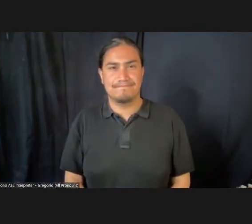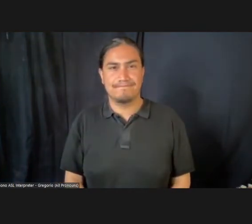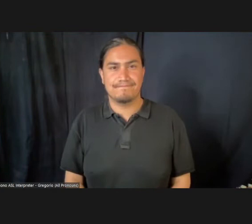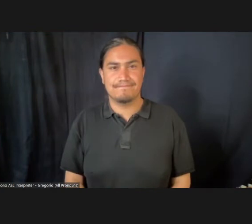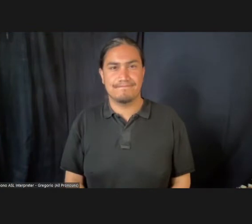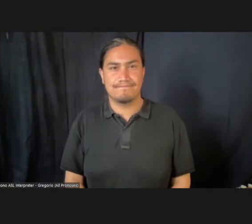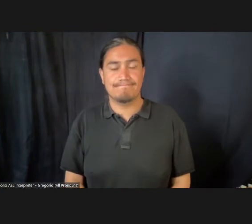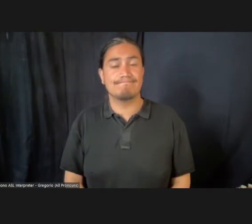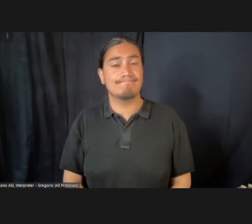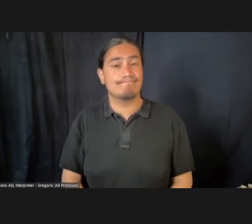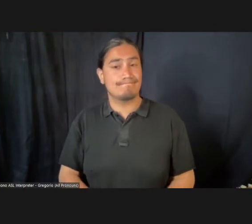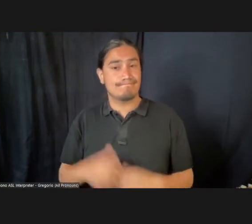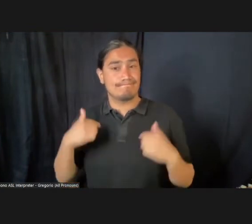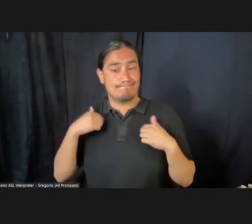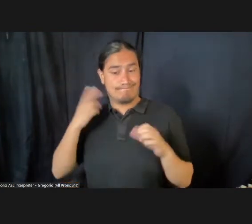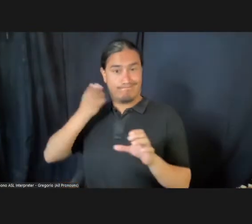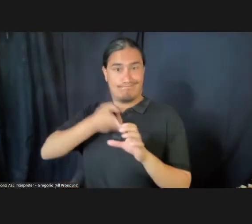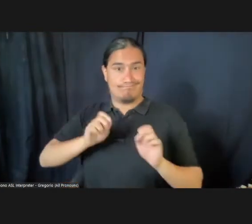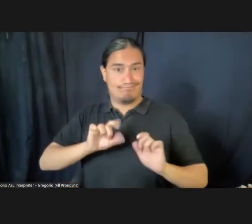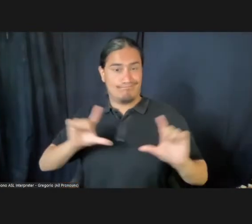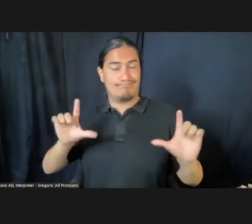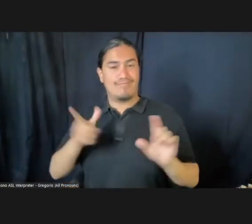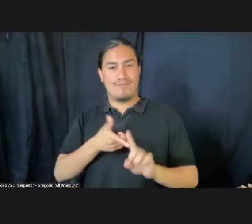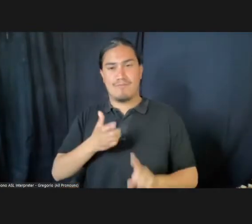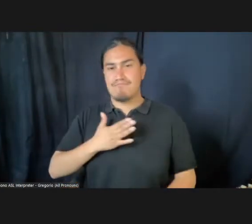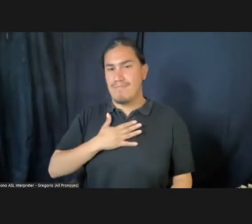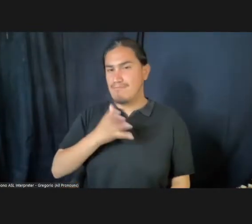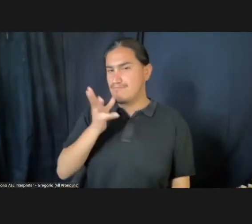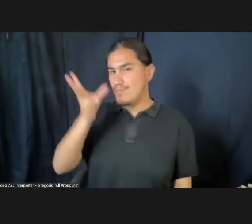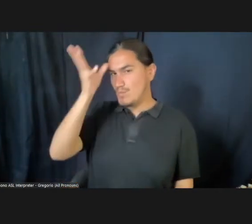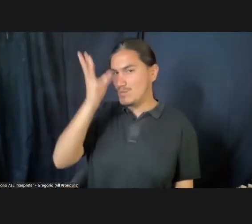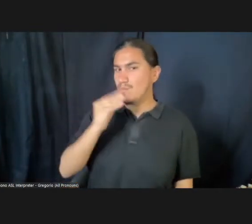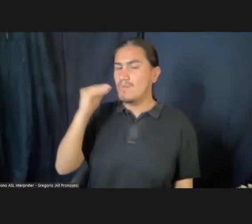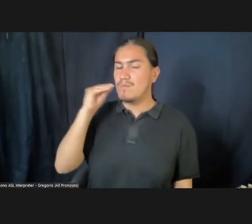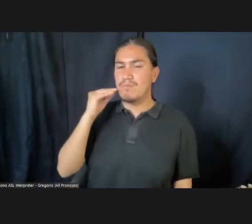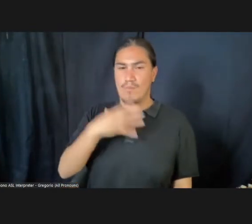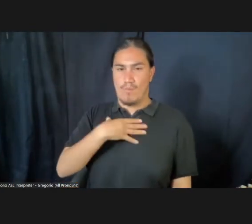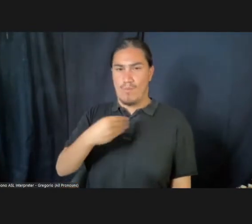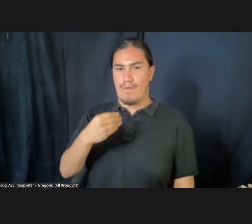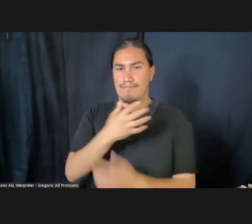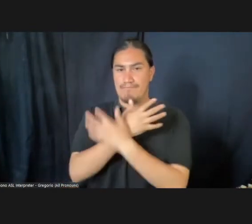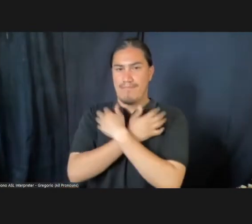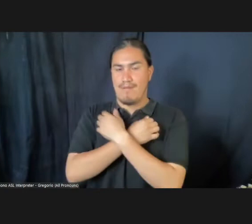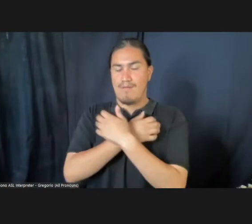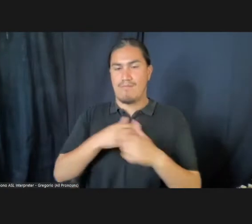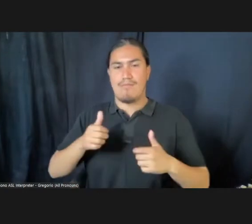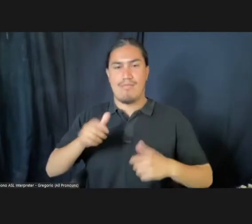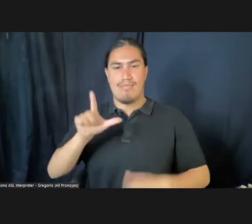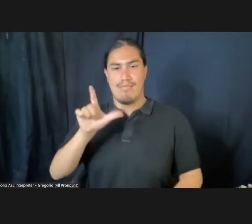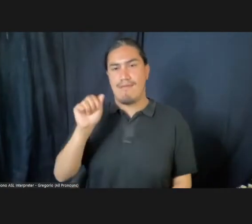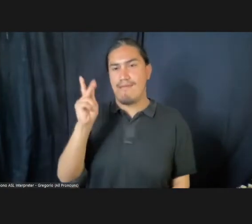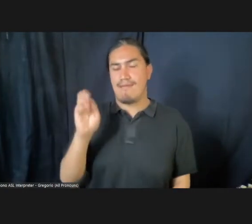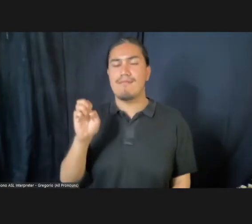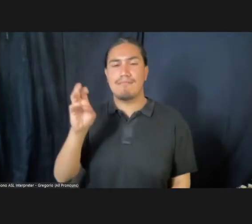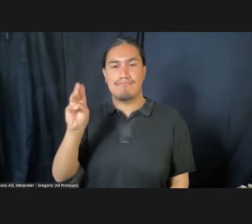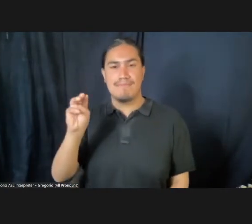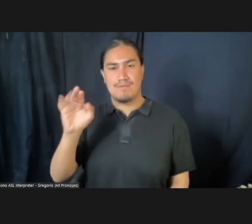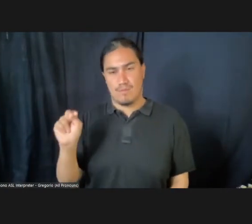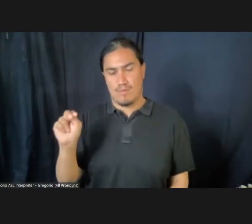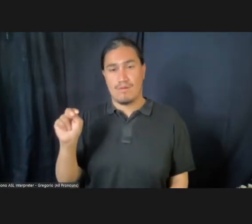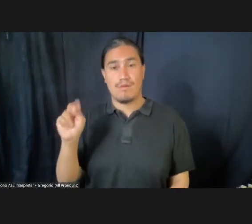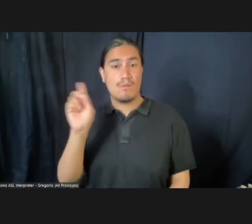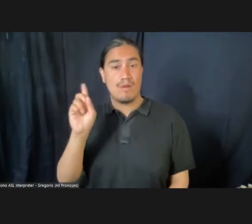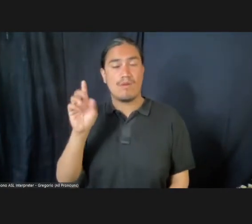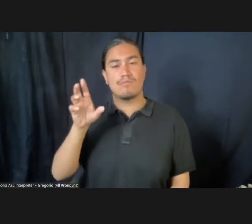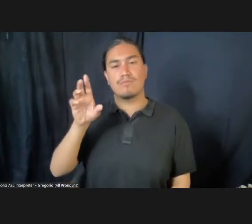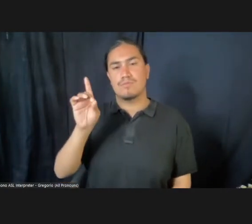I am joining you all today from my parents' home in White Bear Lake, Minnesota, on the traditional lands of the Dakota